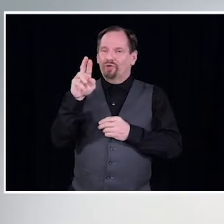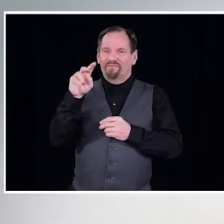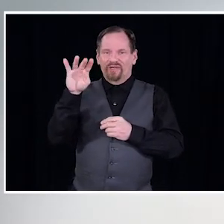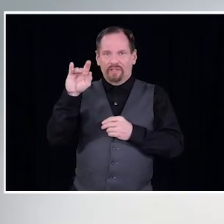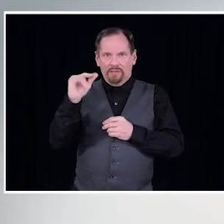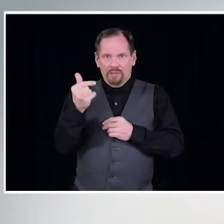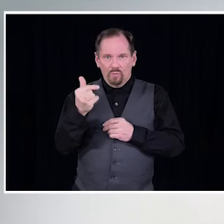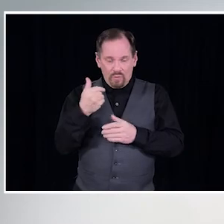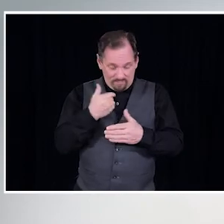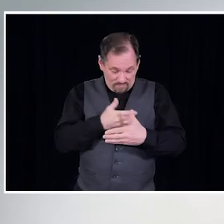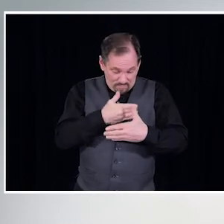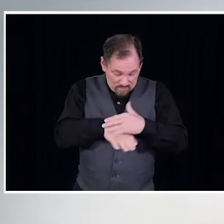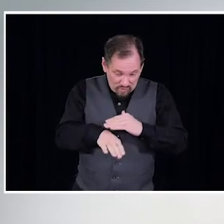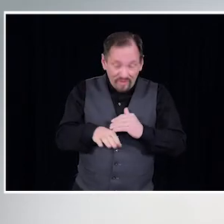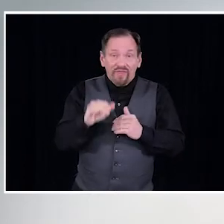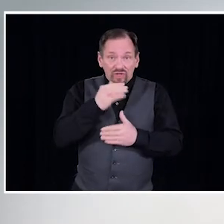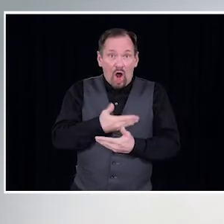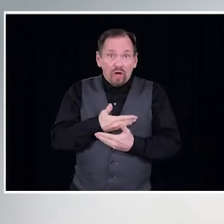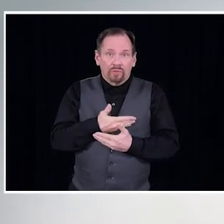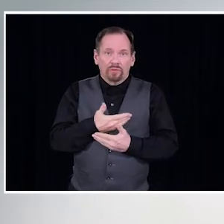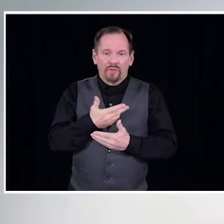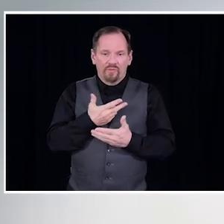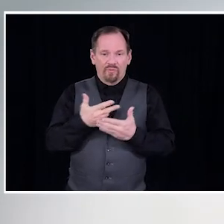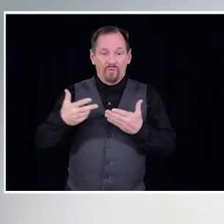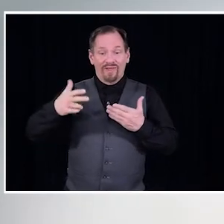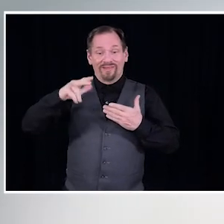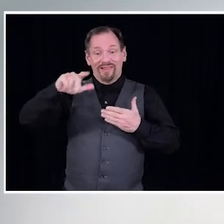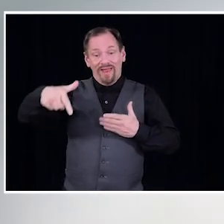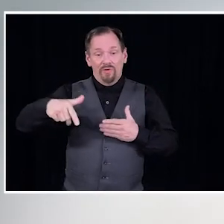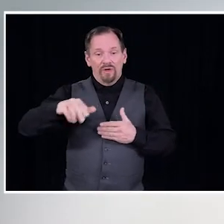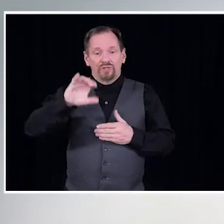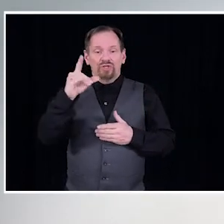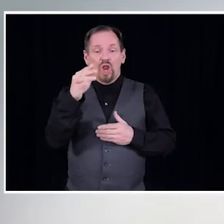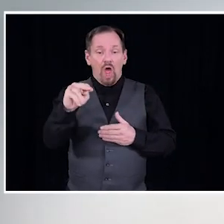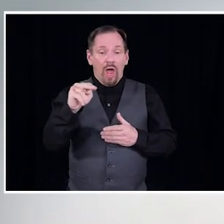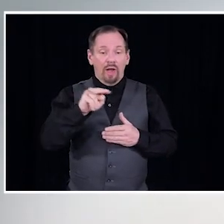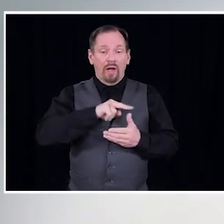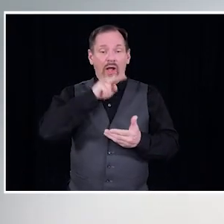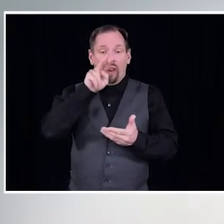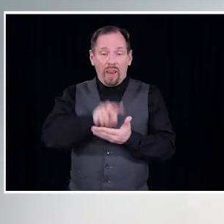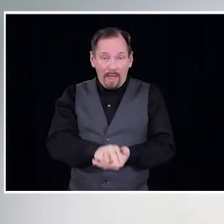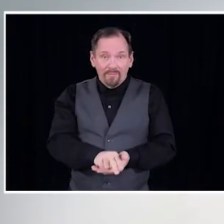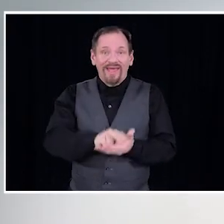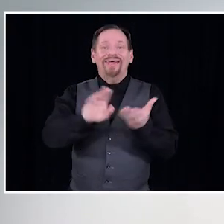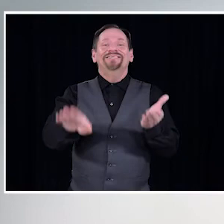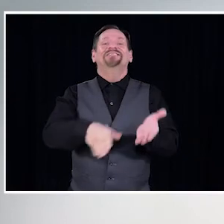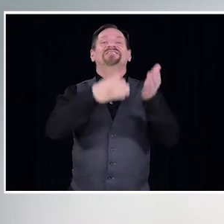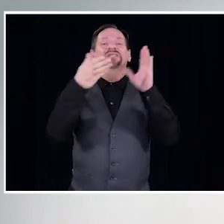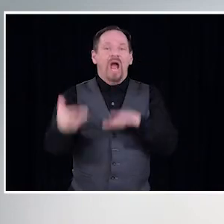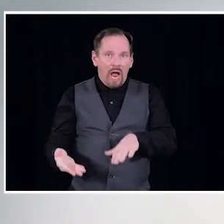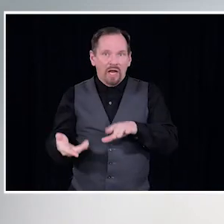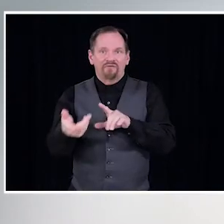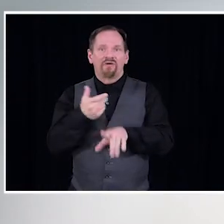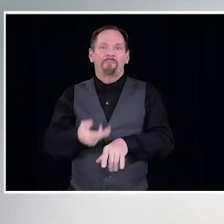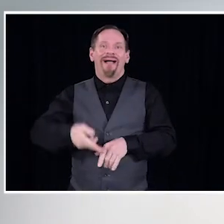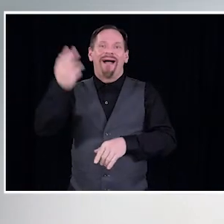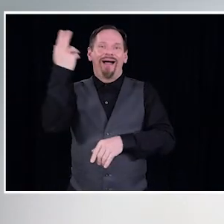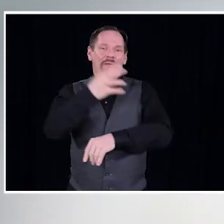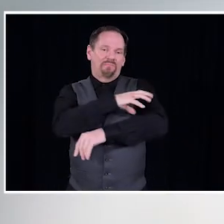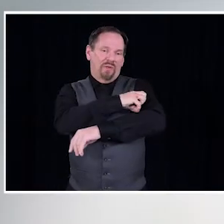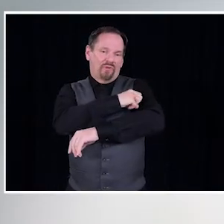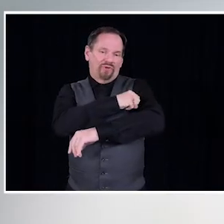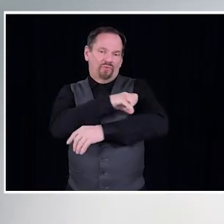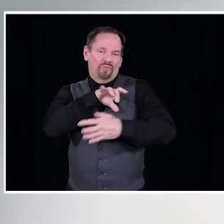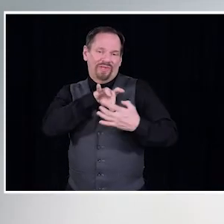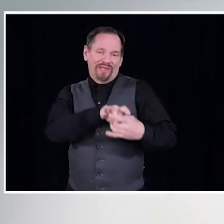baby daughter, Soleil. Just 3 weeks later, Shalon collapsed and passed away from complications from high blood